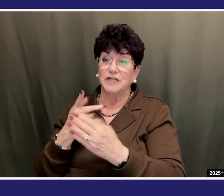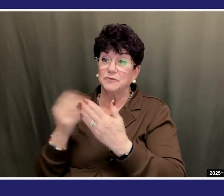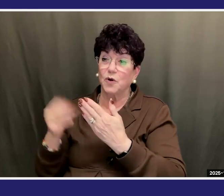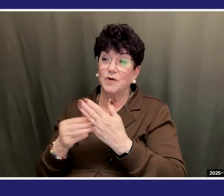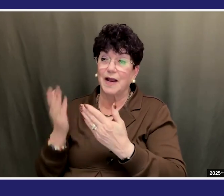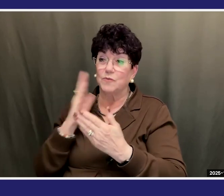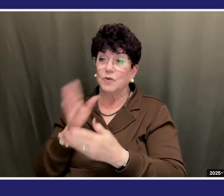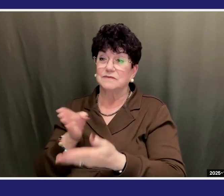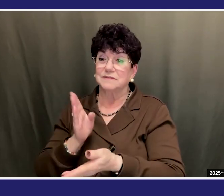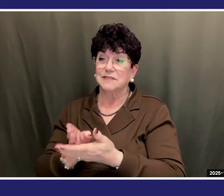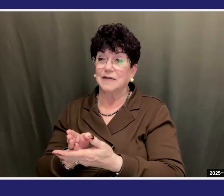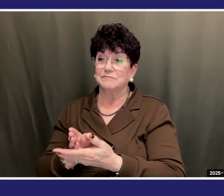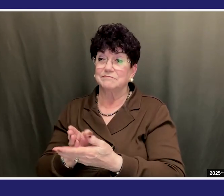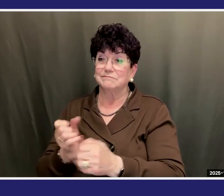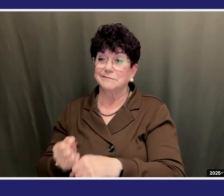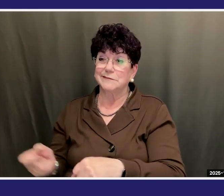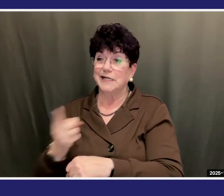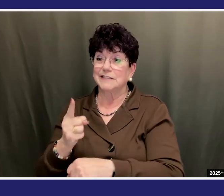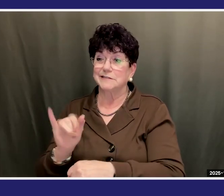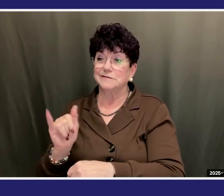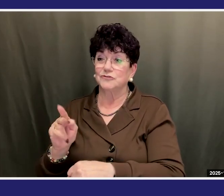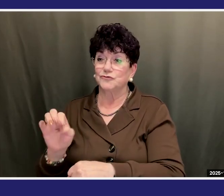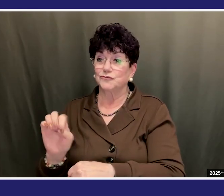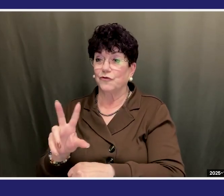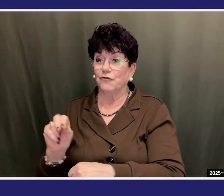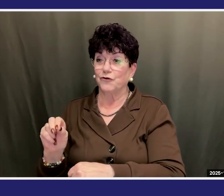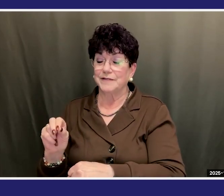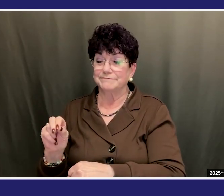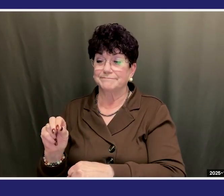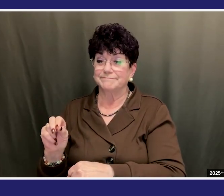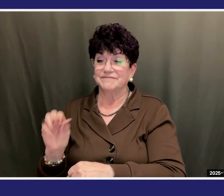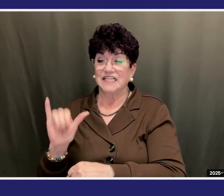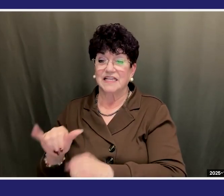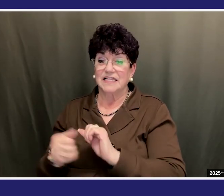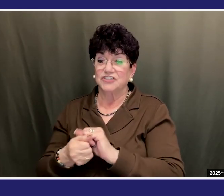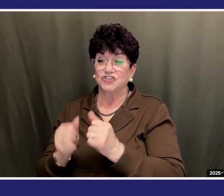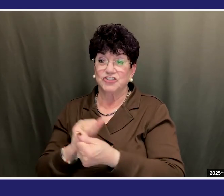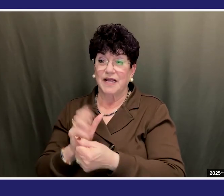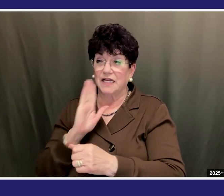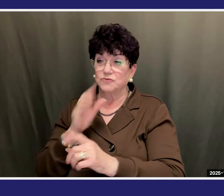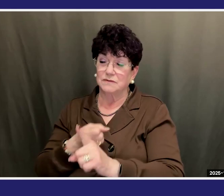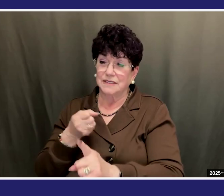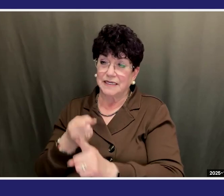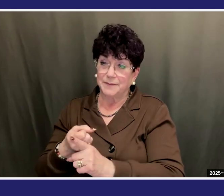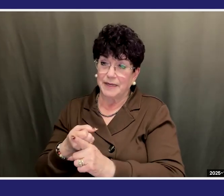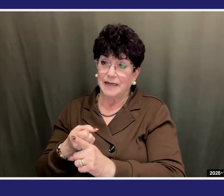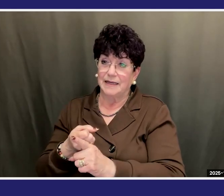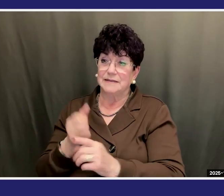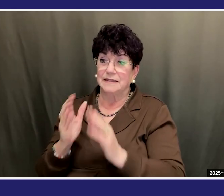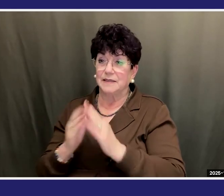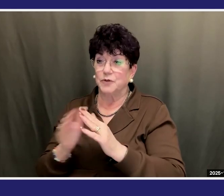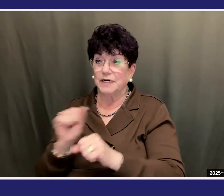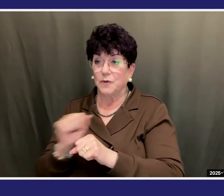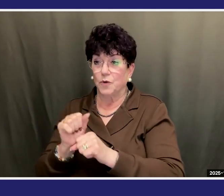30th, 2026. So this change will not only impact the dedicated community workers